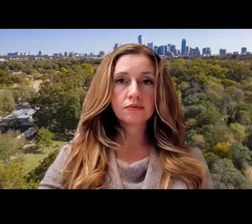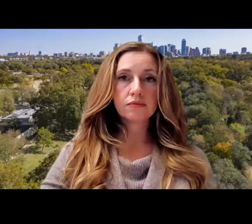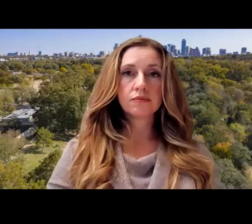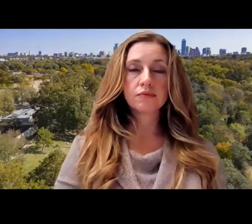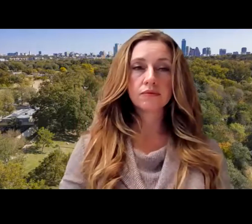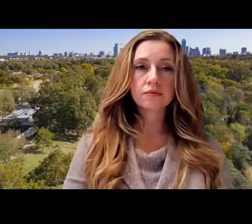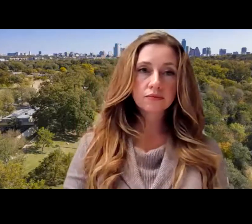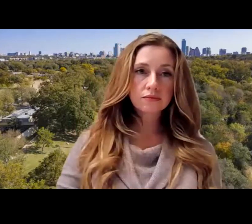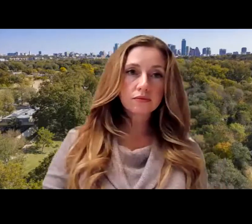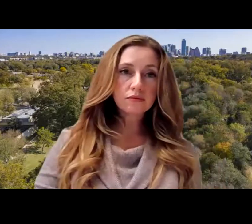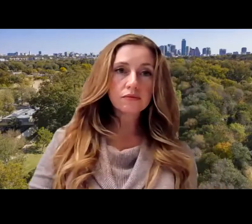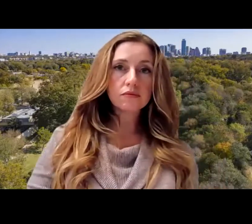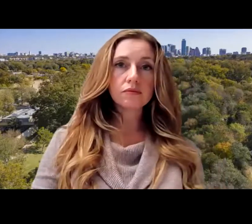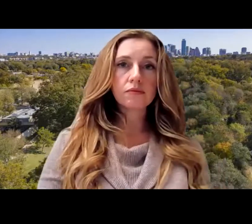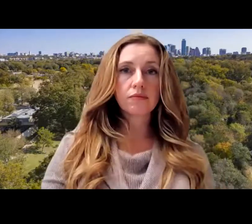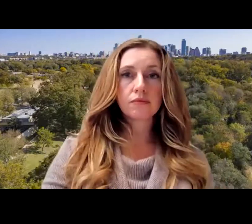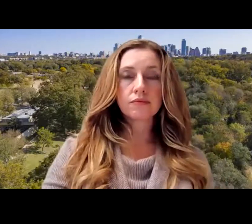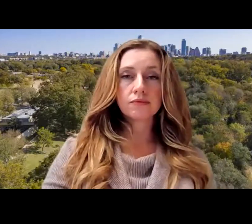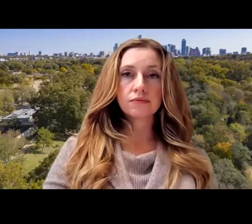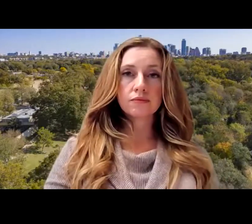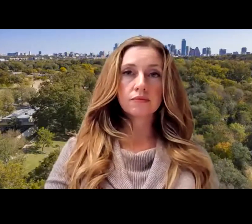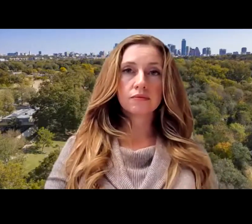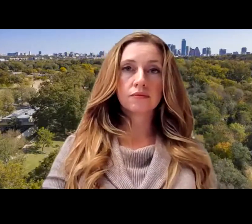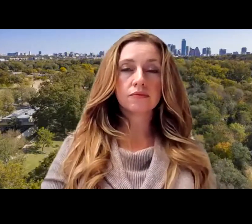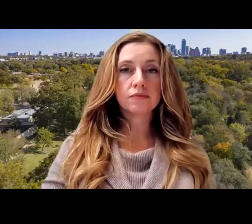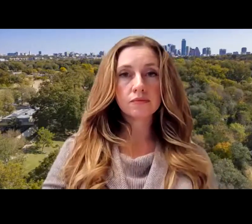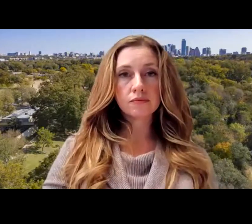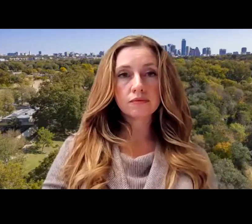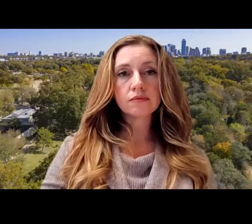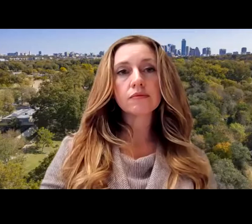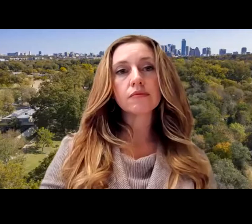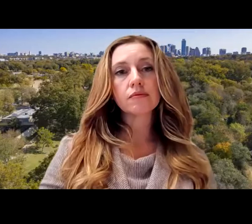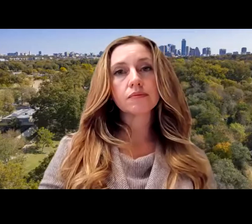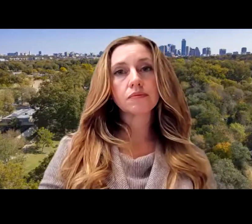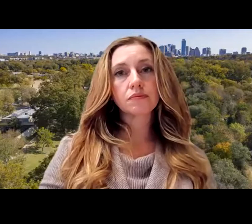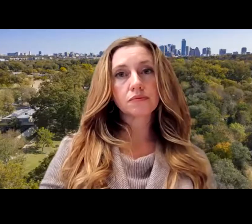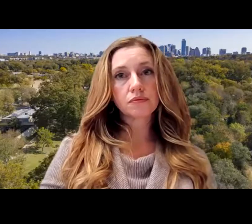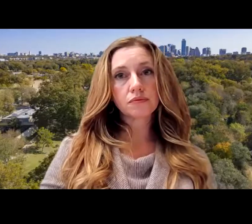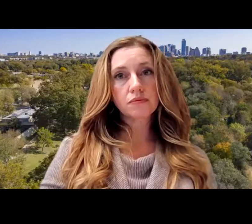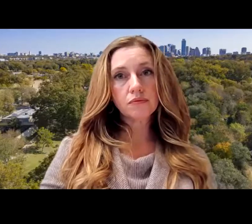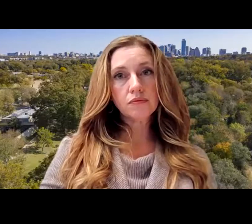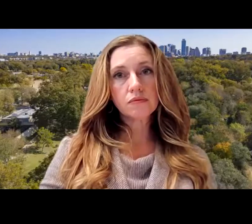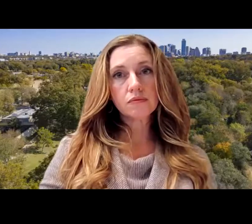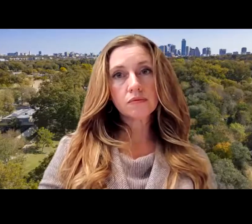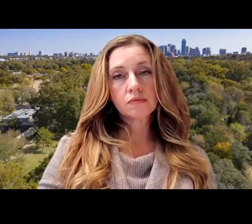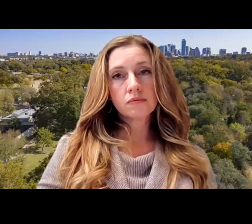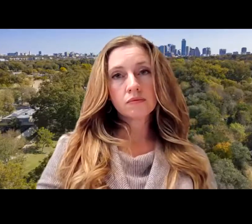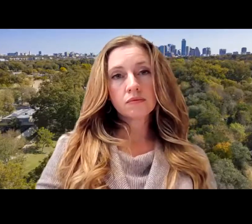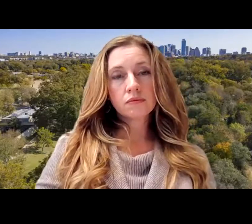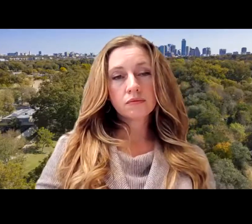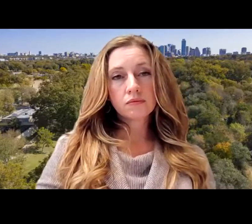Thanks, Claire. Sorry, I see a question from Clark about asking why were facilities dedicated to